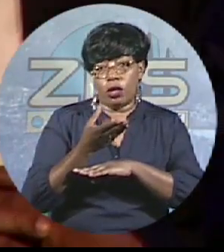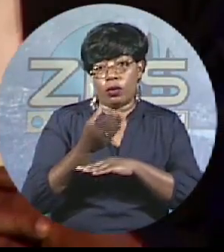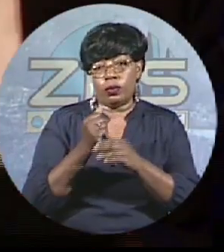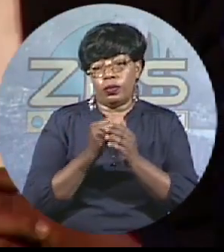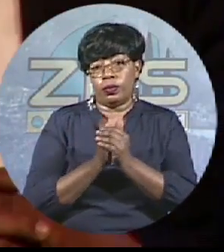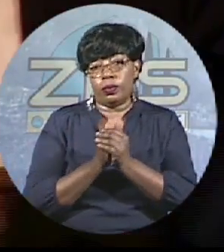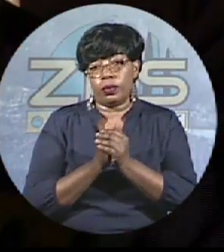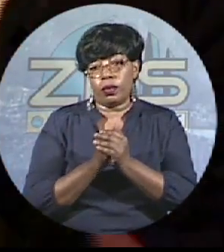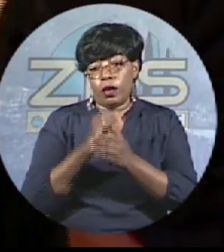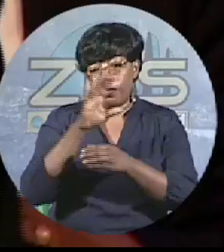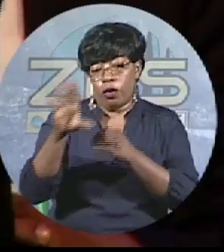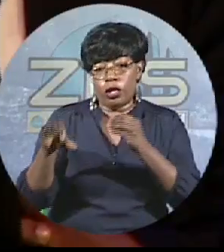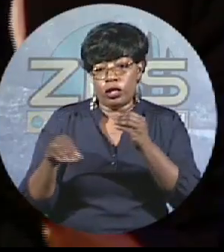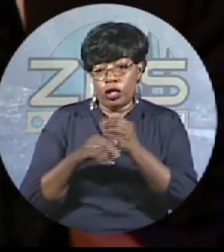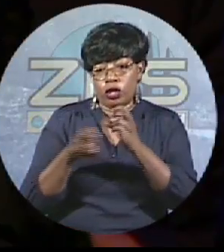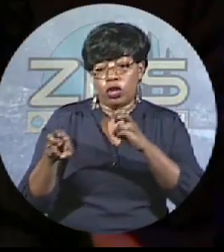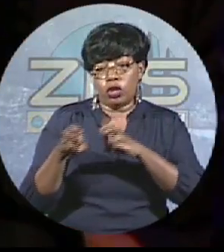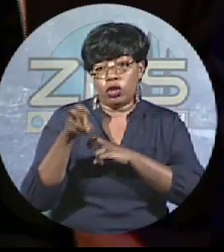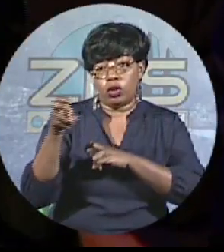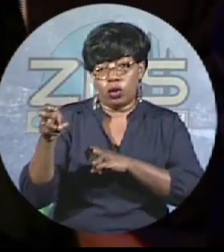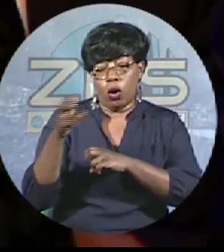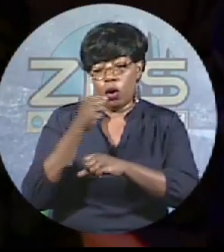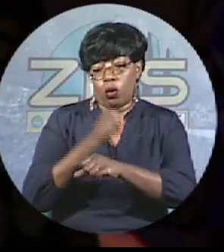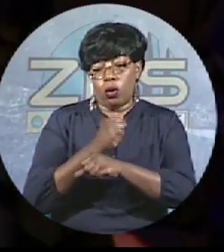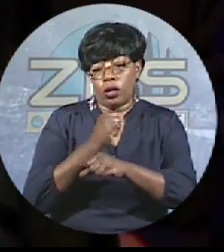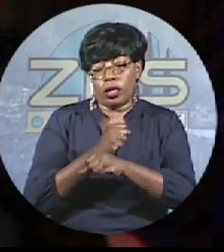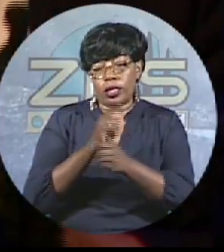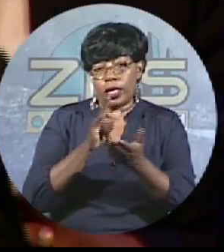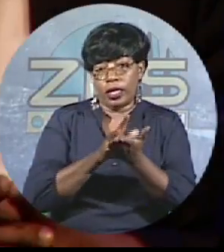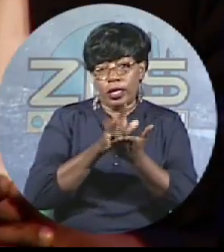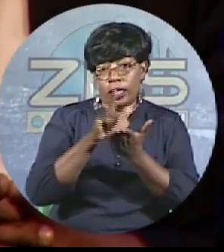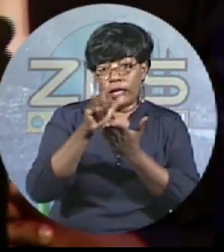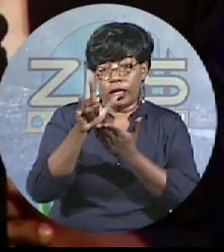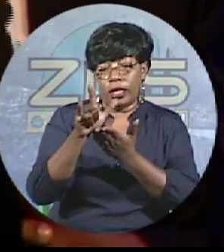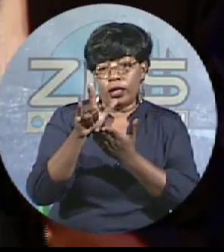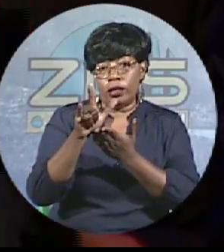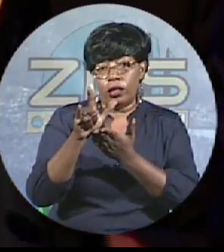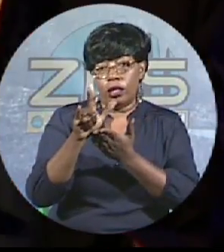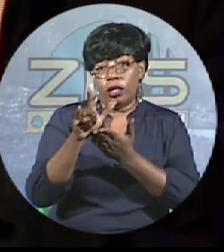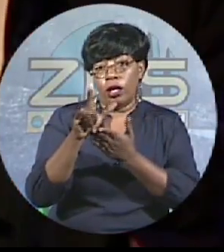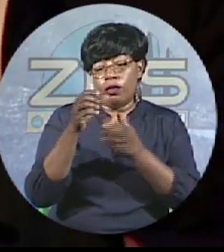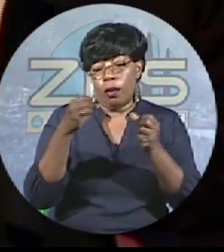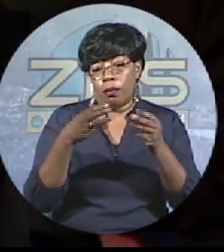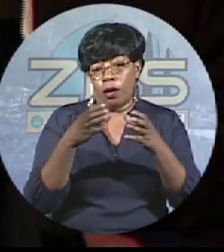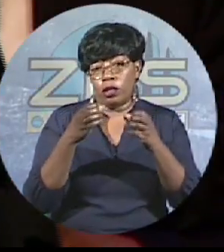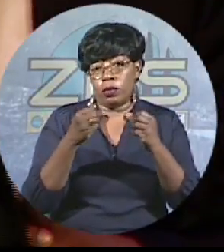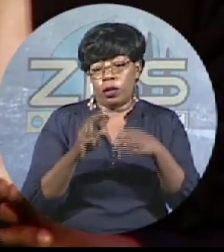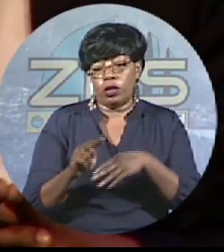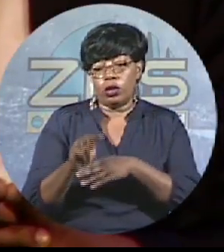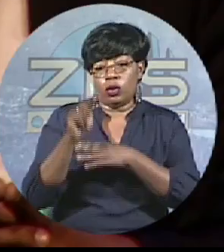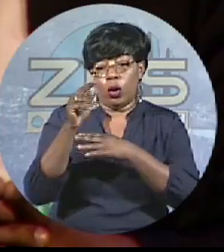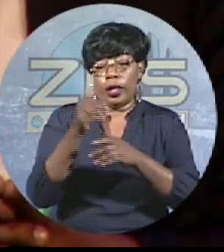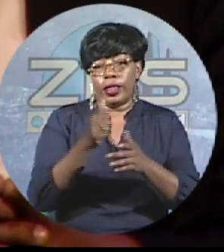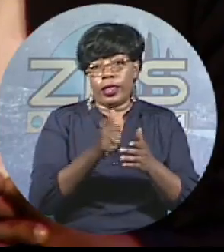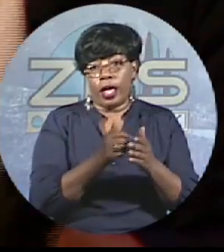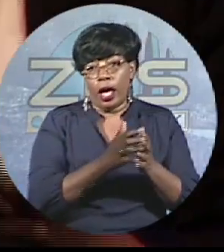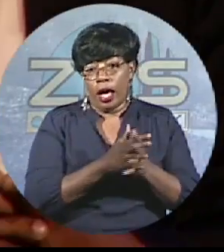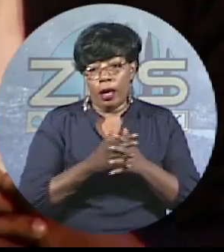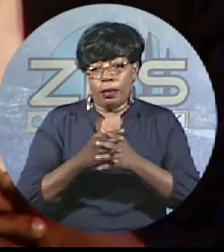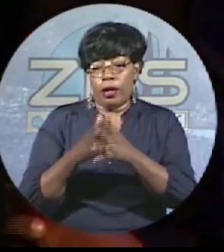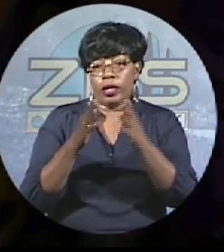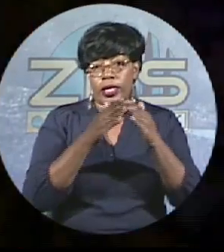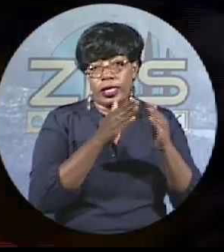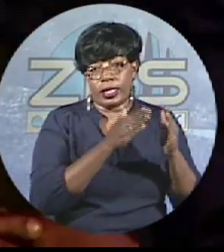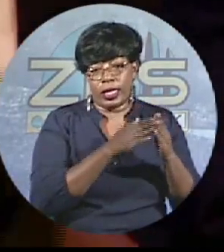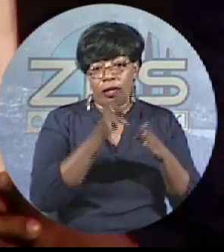plus additional tour operators and airlift capacity from multiple North American cities.